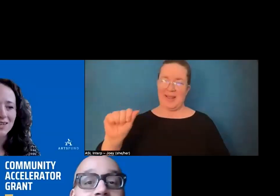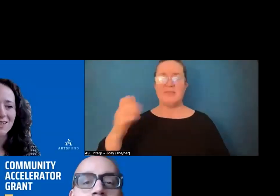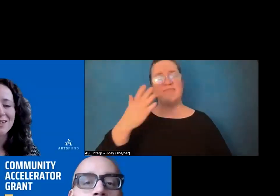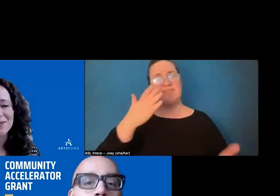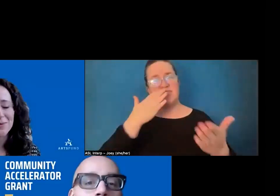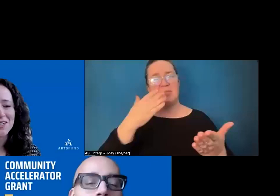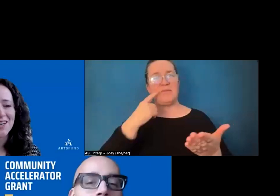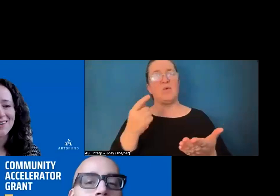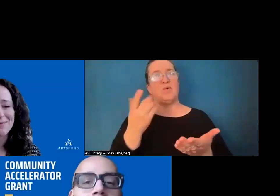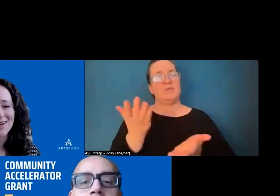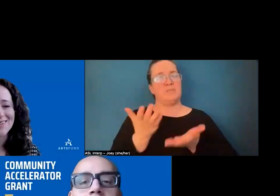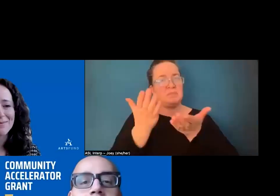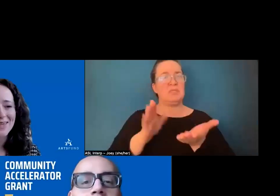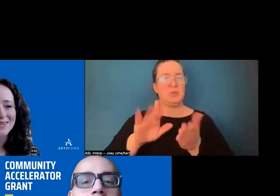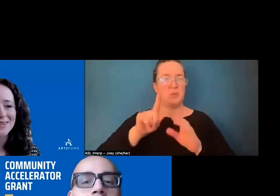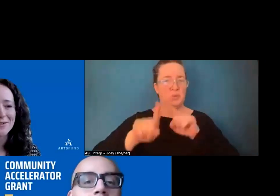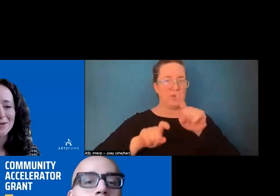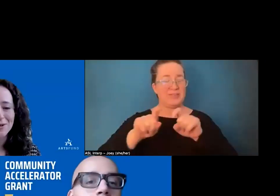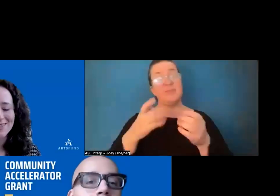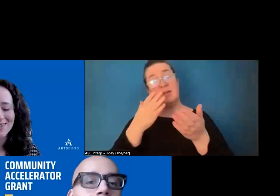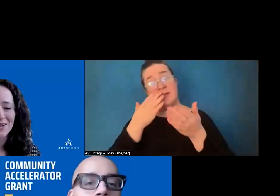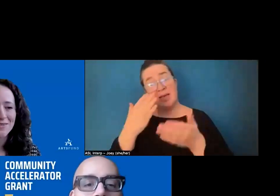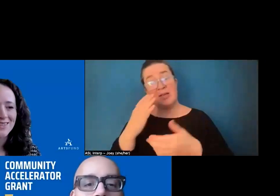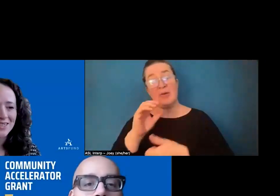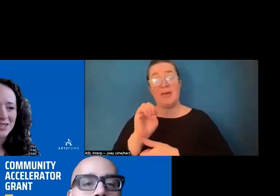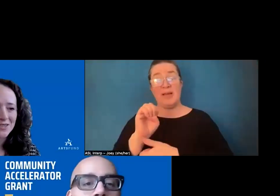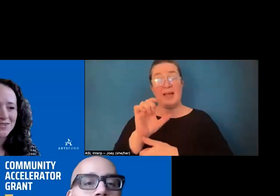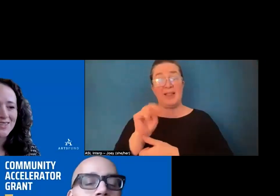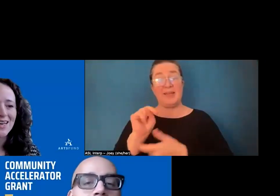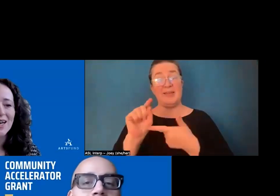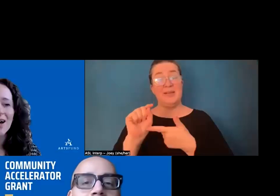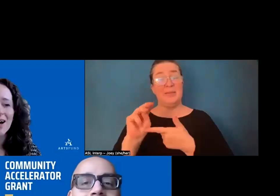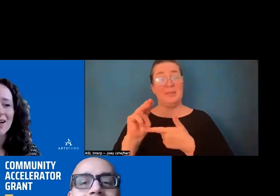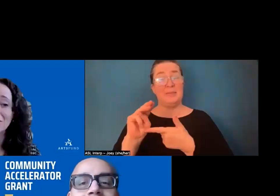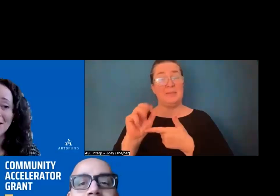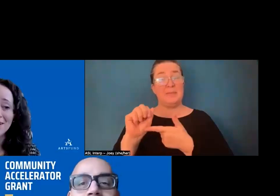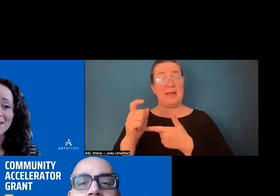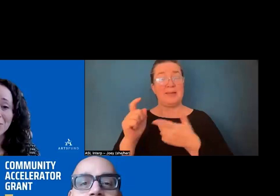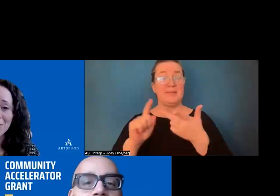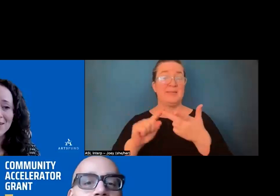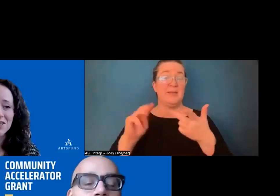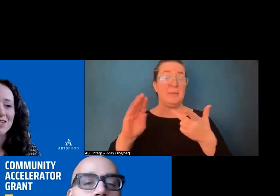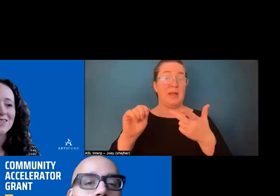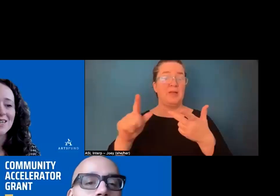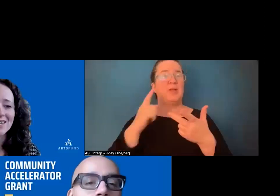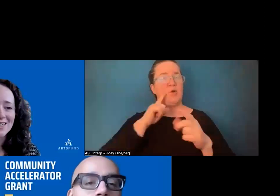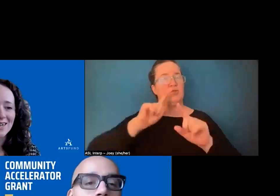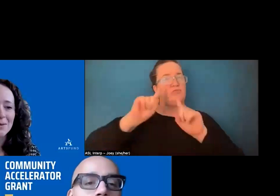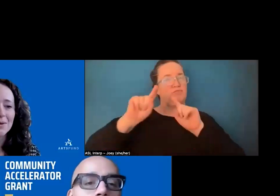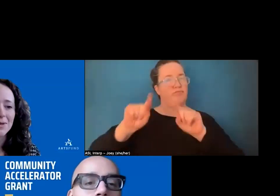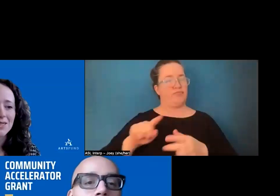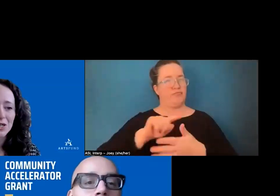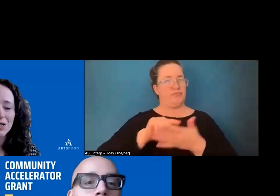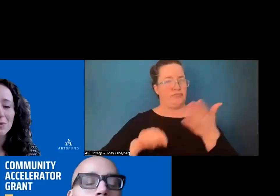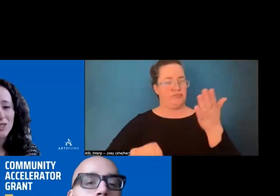appreciate it. And thank you so much, Ellen, Max, and Michael, for addressing all of these issues. If you have any more questions at any